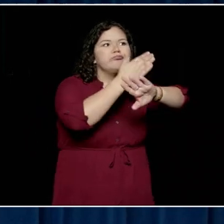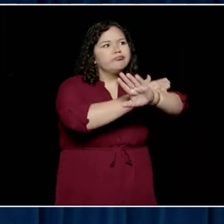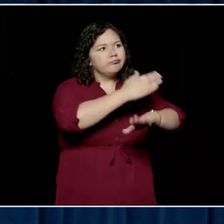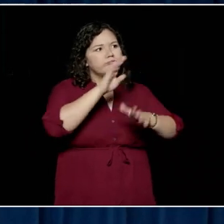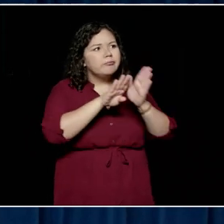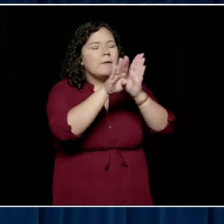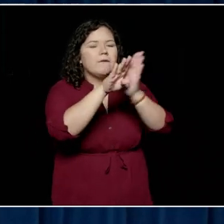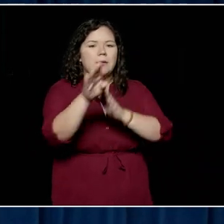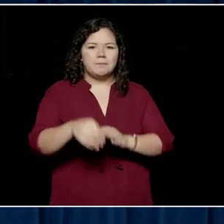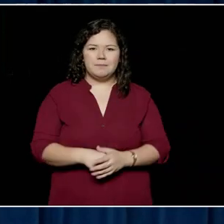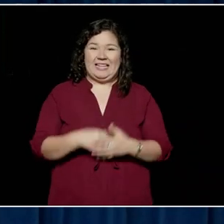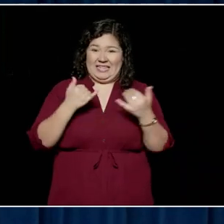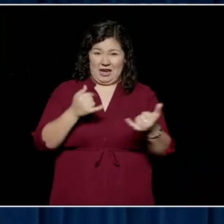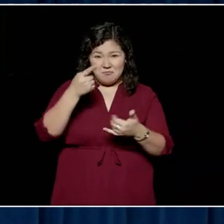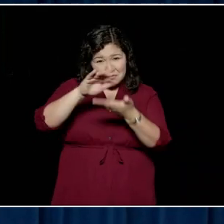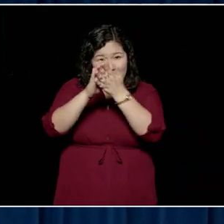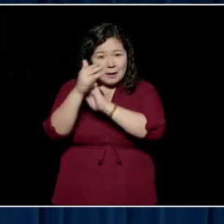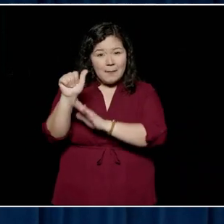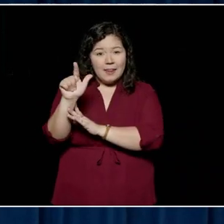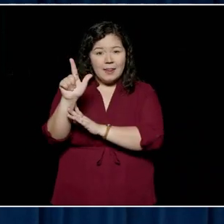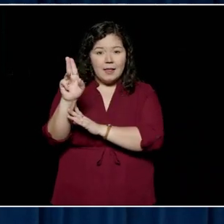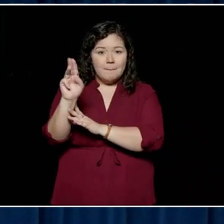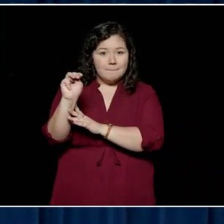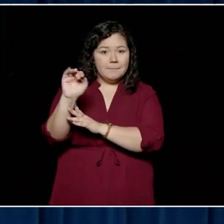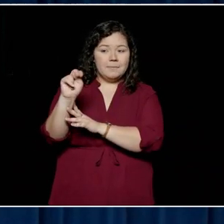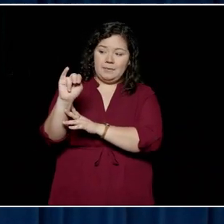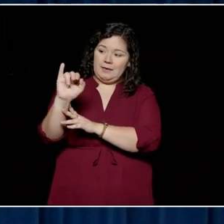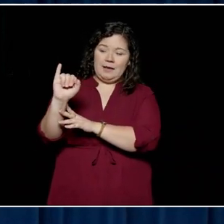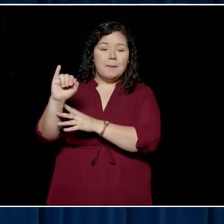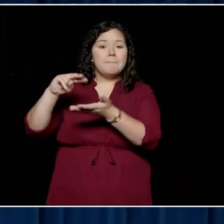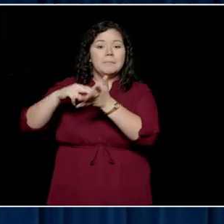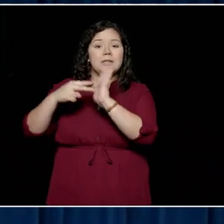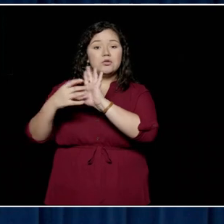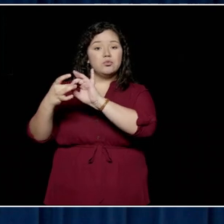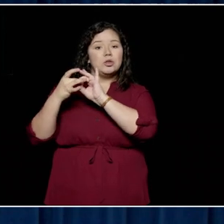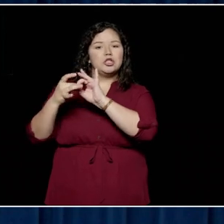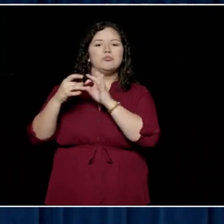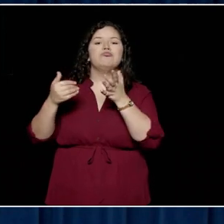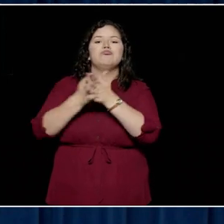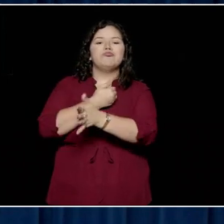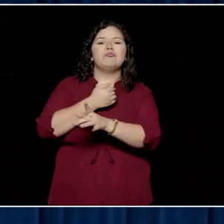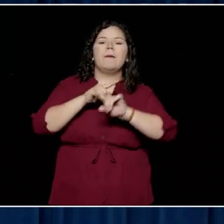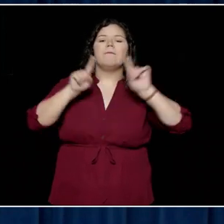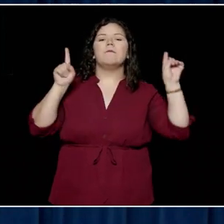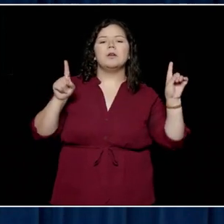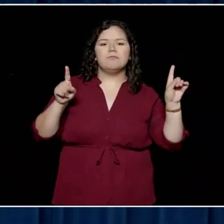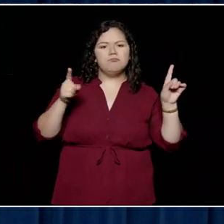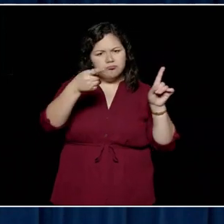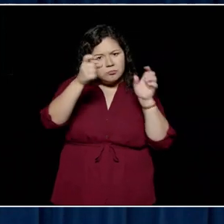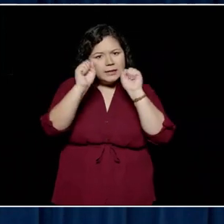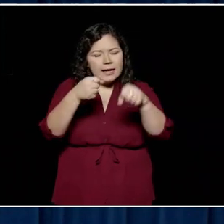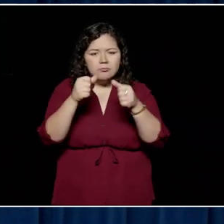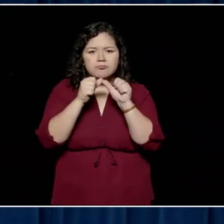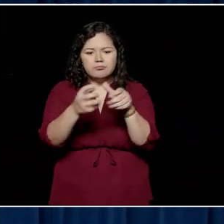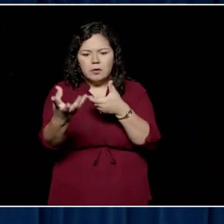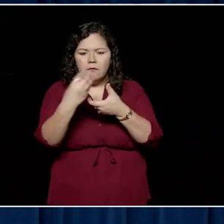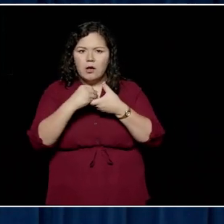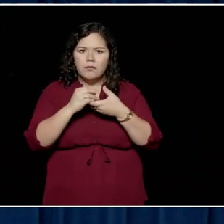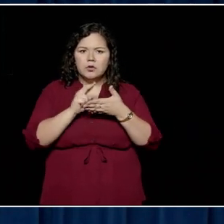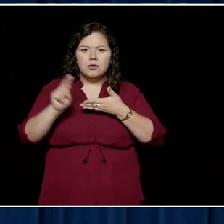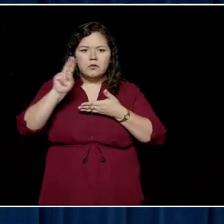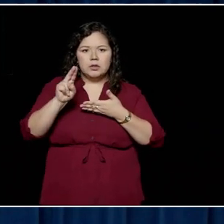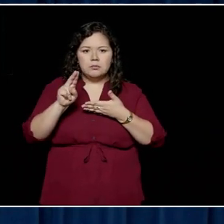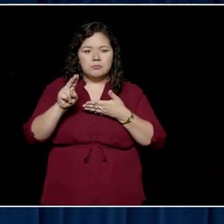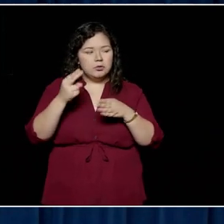as alumni, your relationship with UBC is beginning anew. And you can maintain your voice in the affairs of the